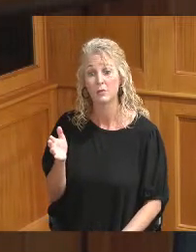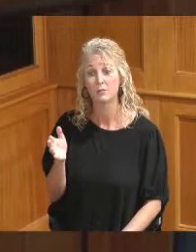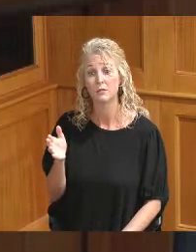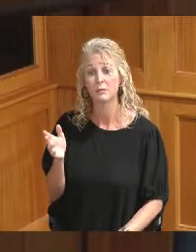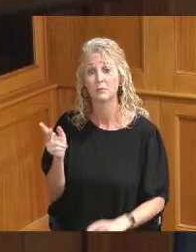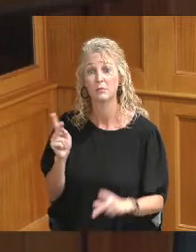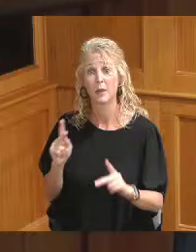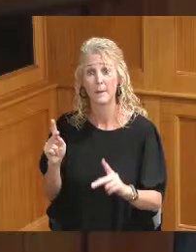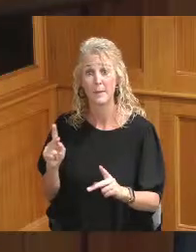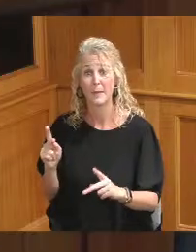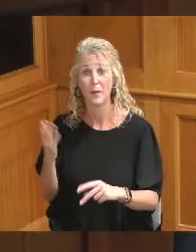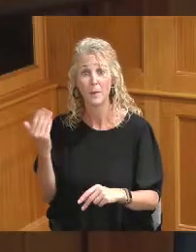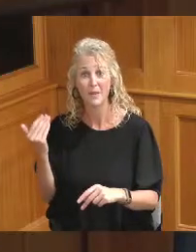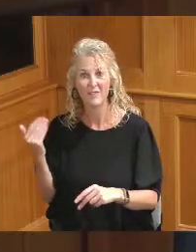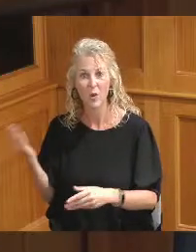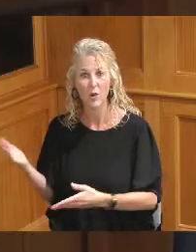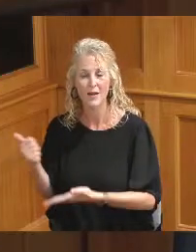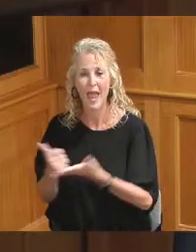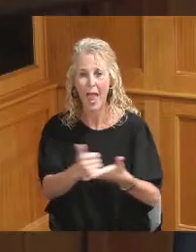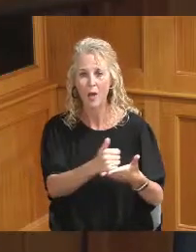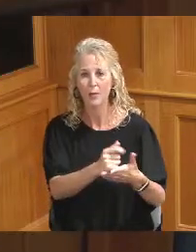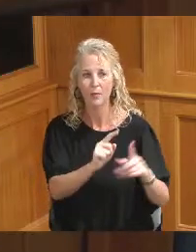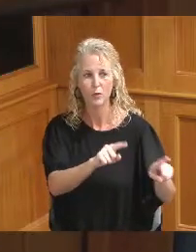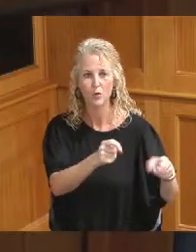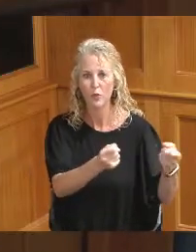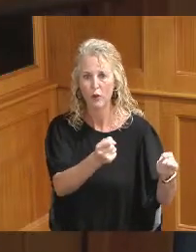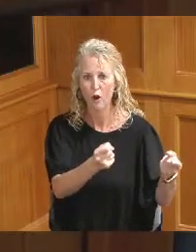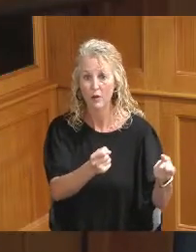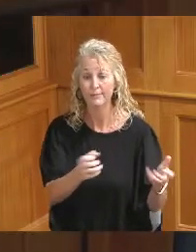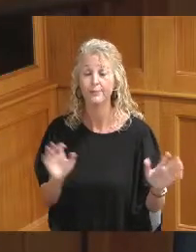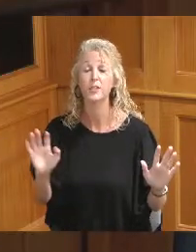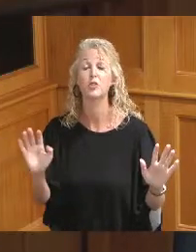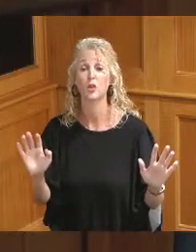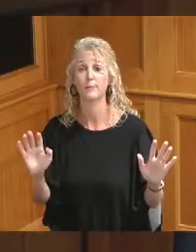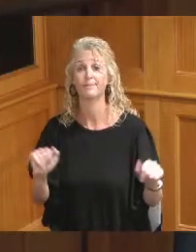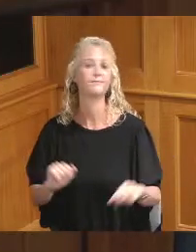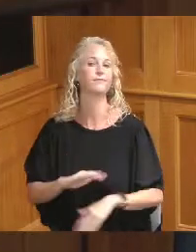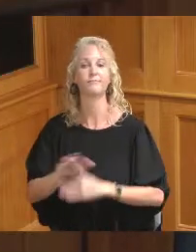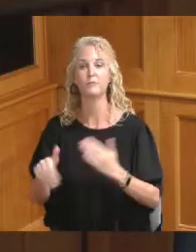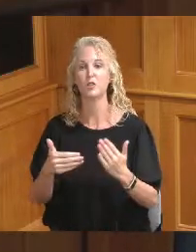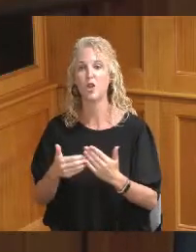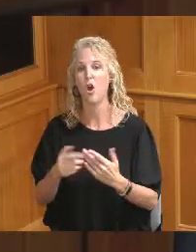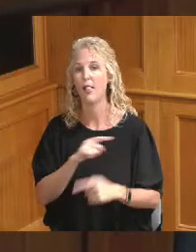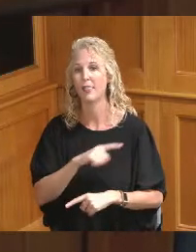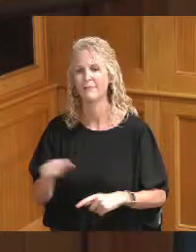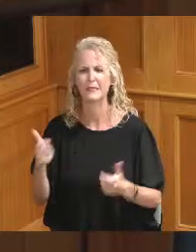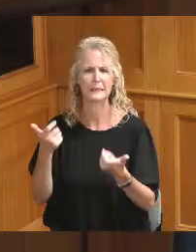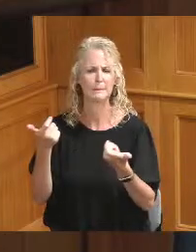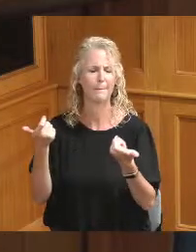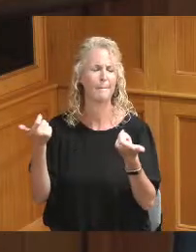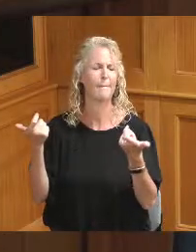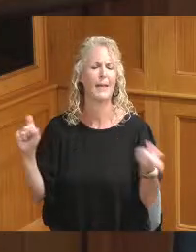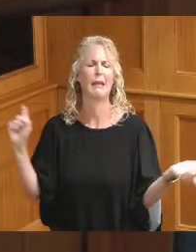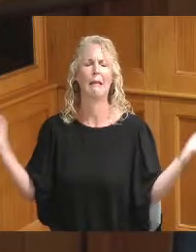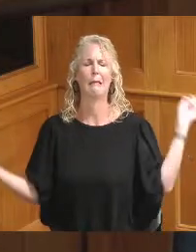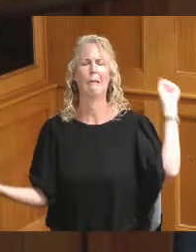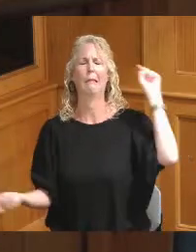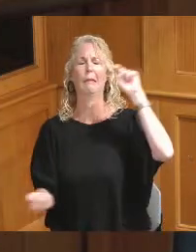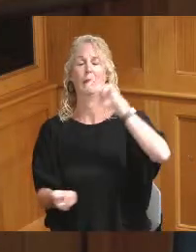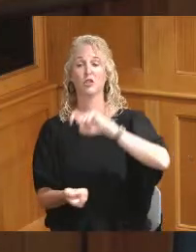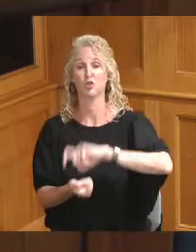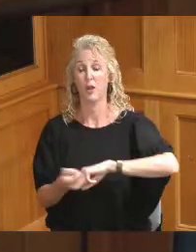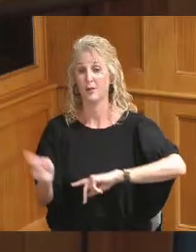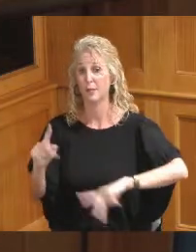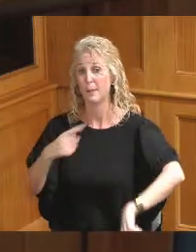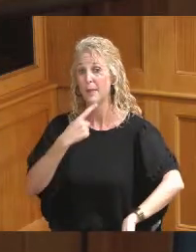taking them out to the car. So when we make these institutional changes, they always come in